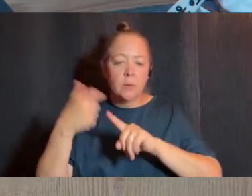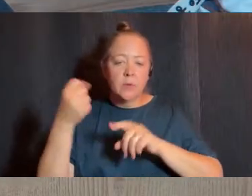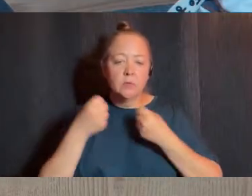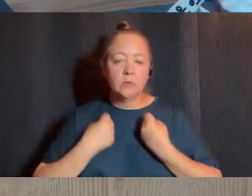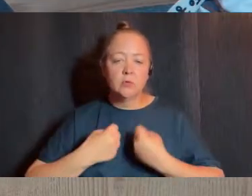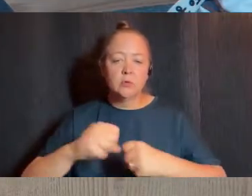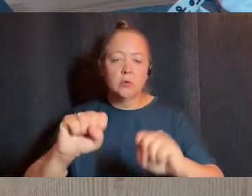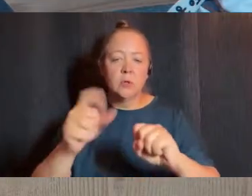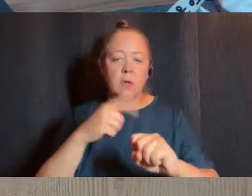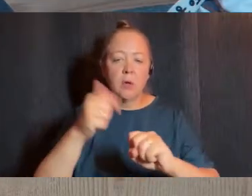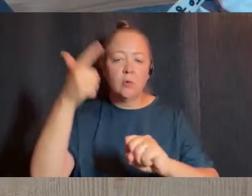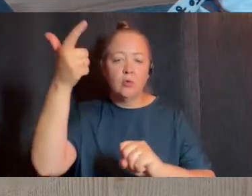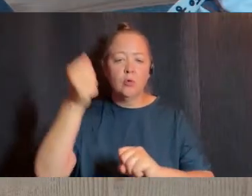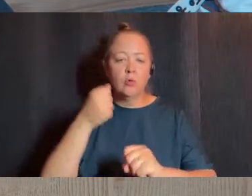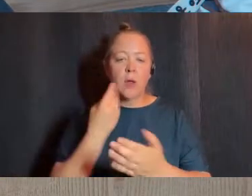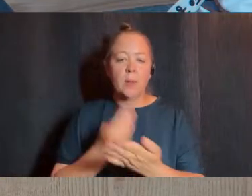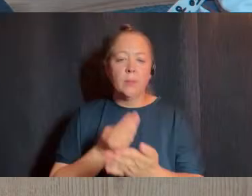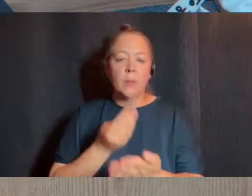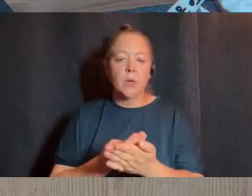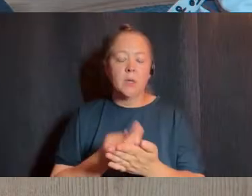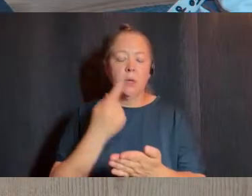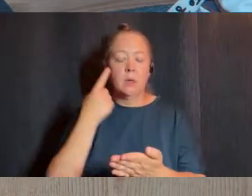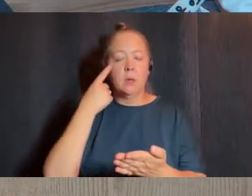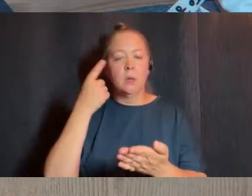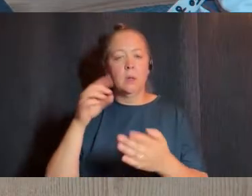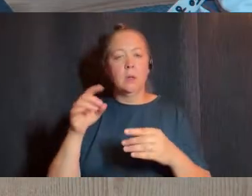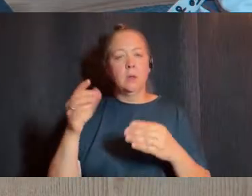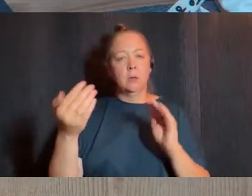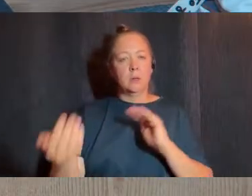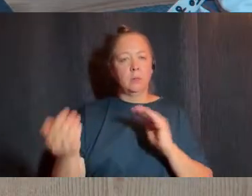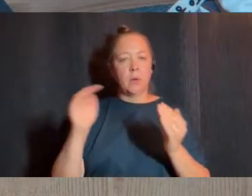from an election over a year ago.